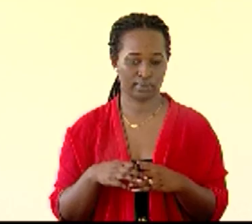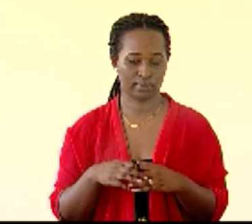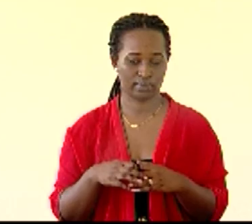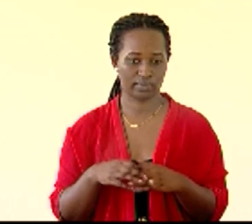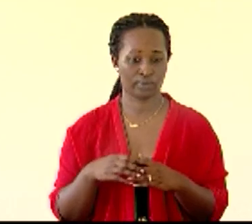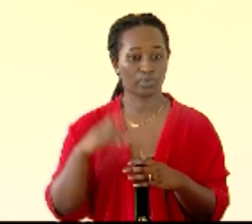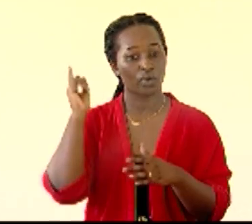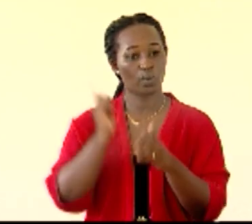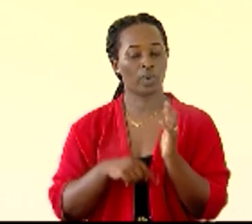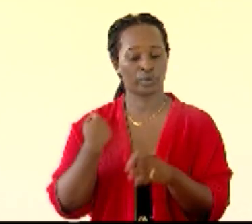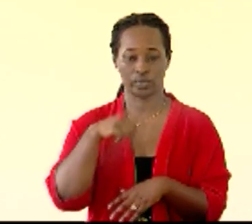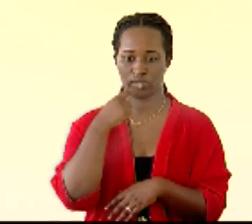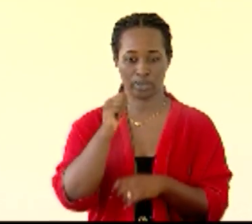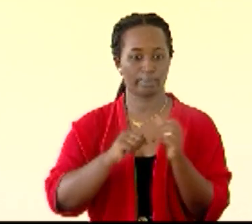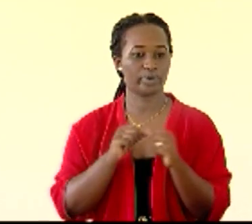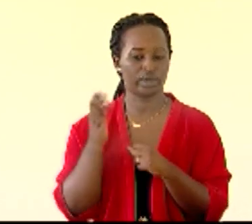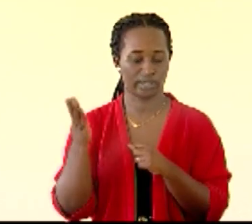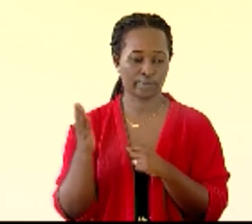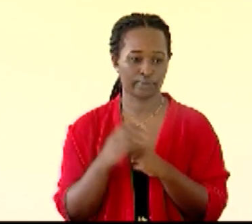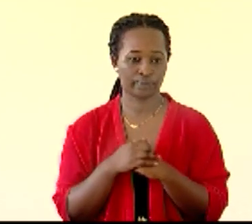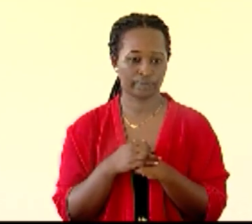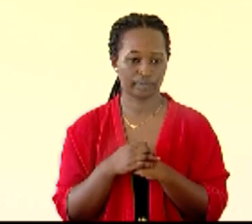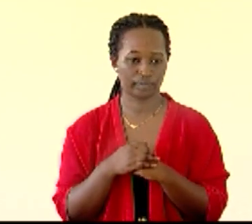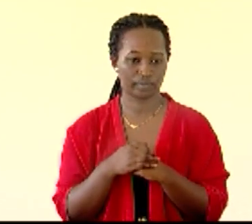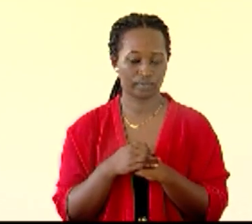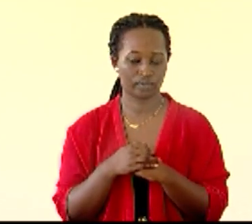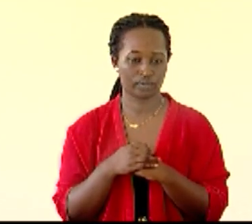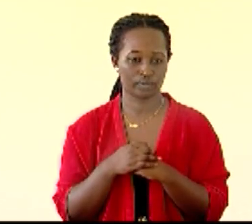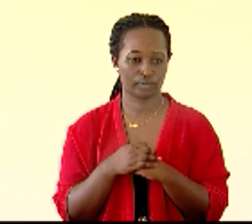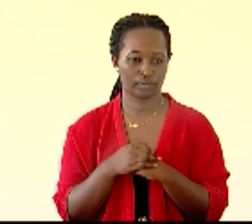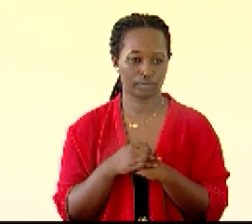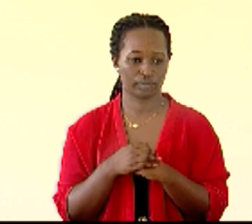So what are we talking about here? That